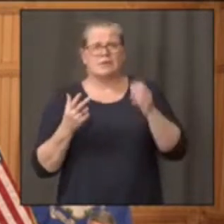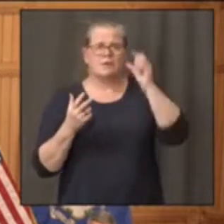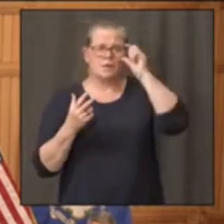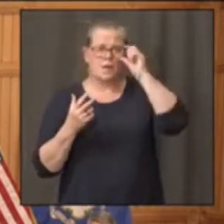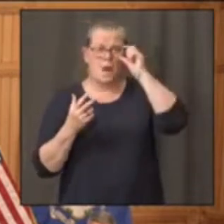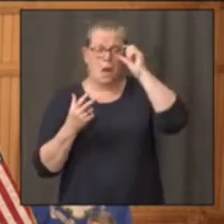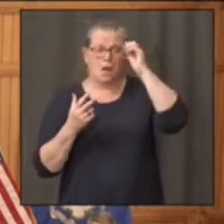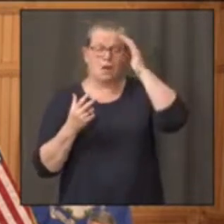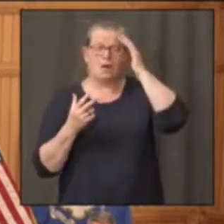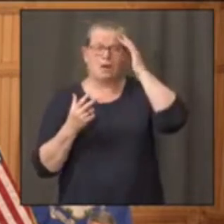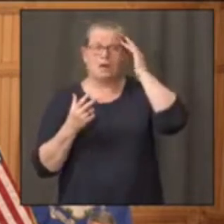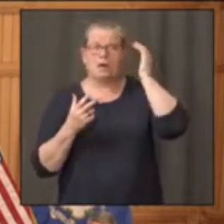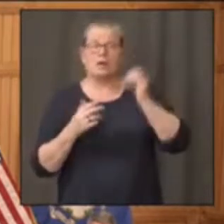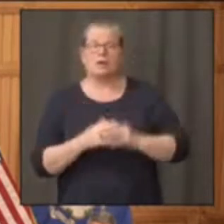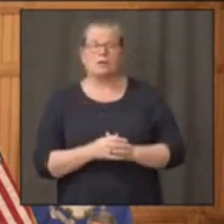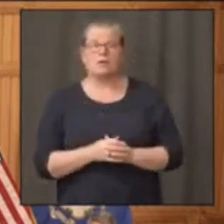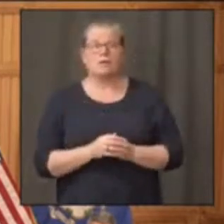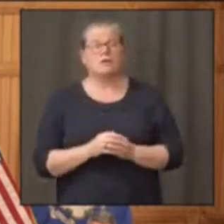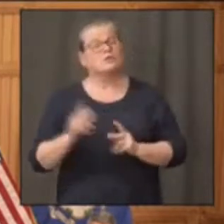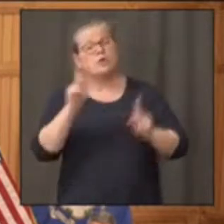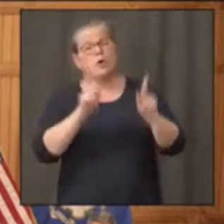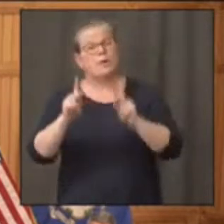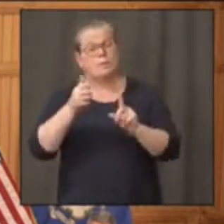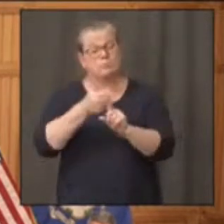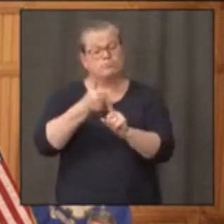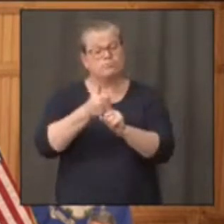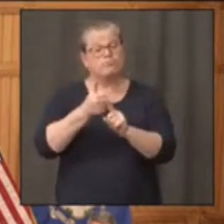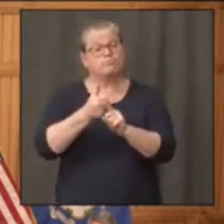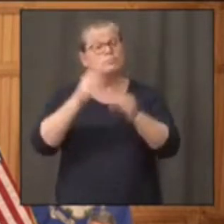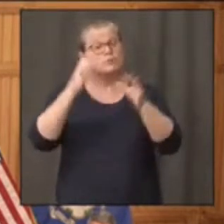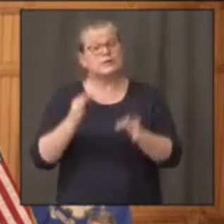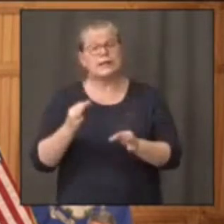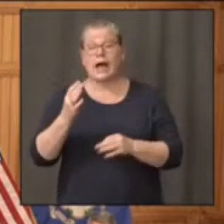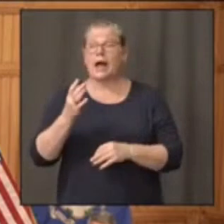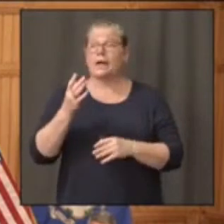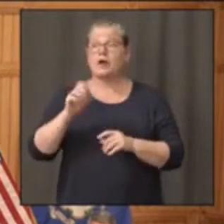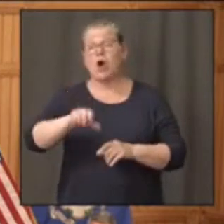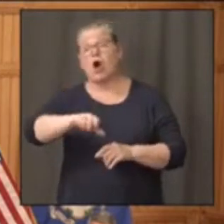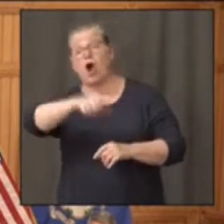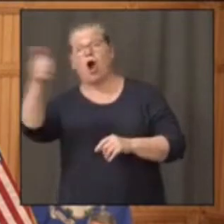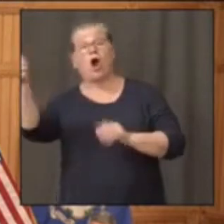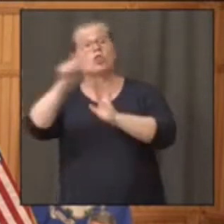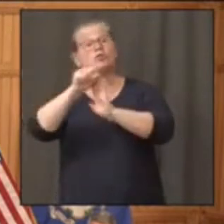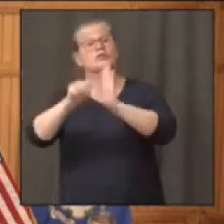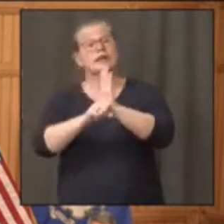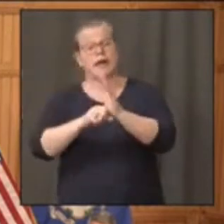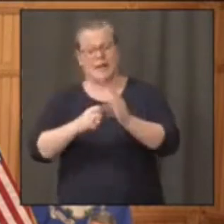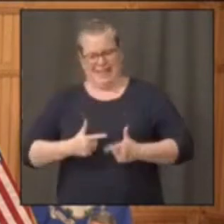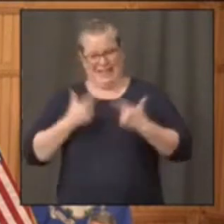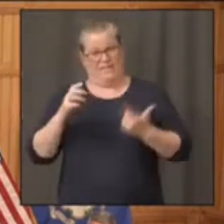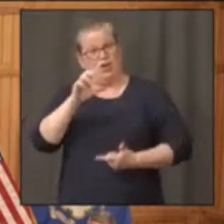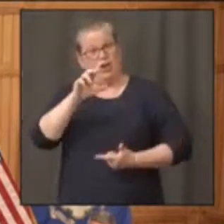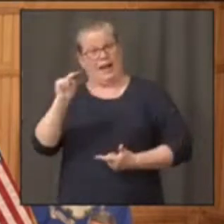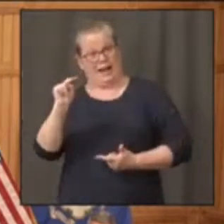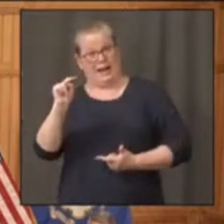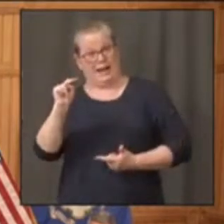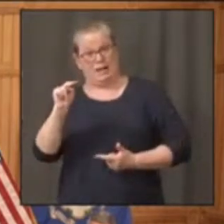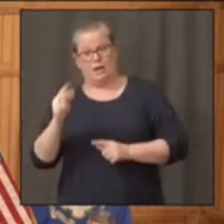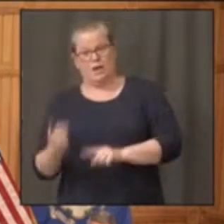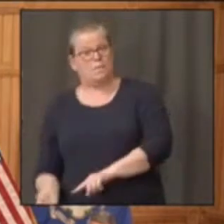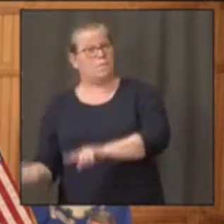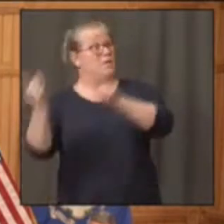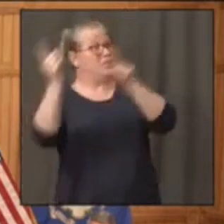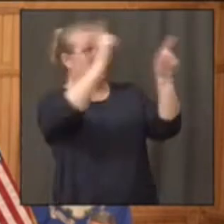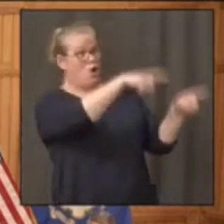state, whether it's on vacation or whatever, and they go to a hotspot state and they come back and they want to work? Does an